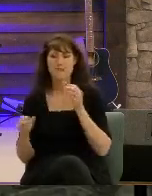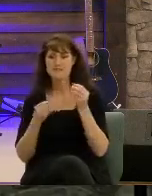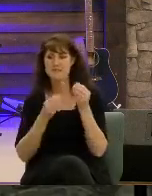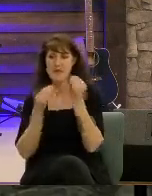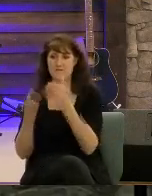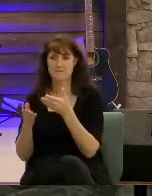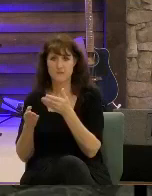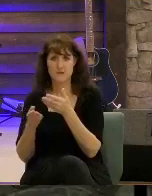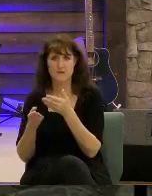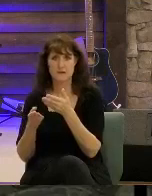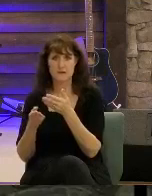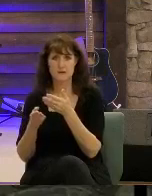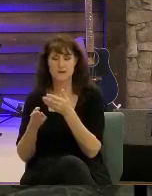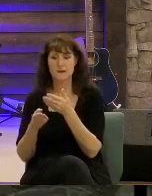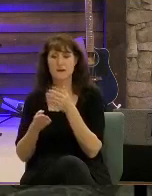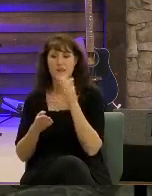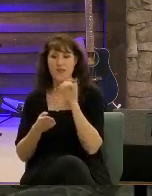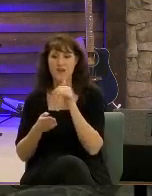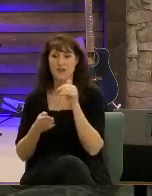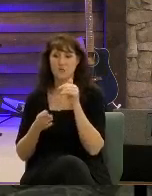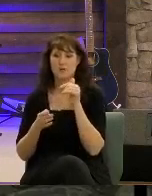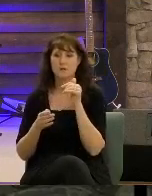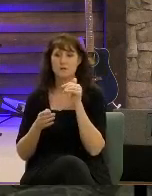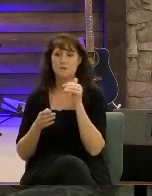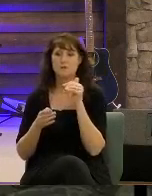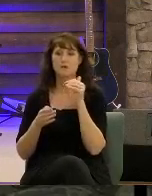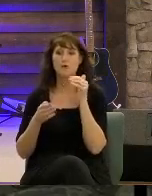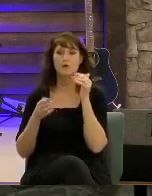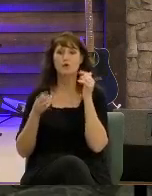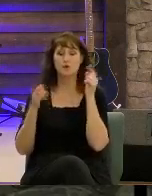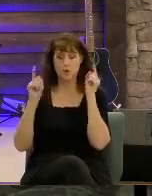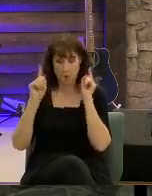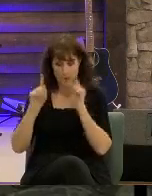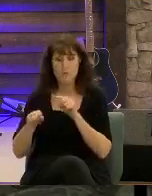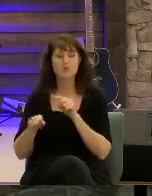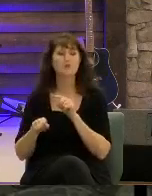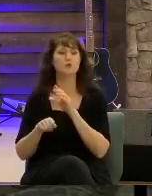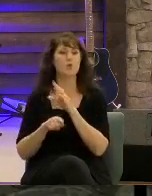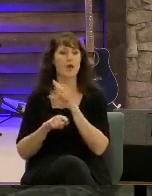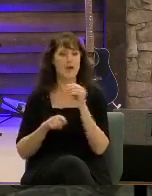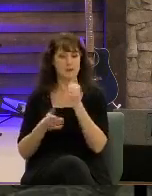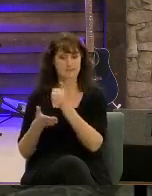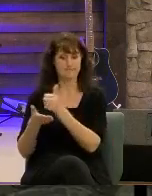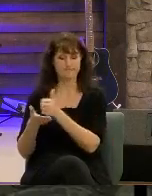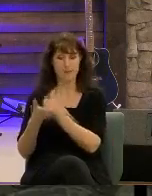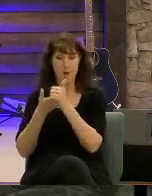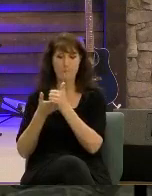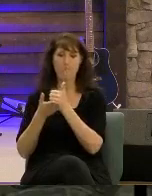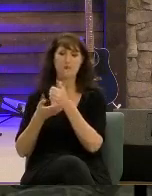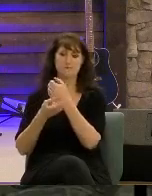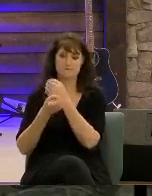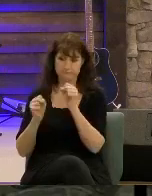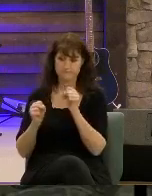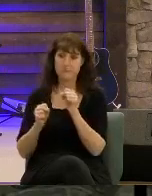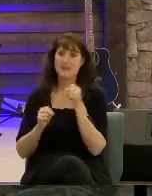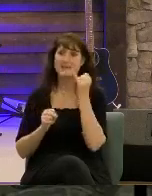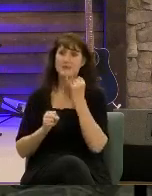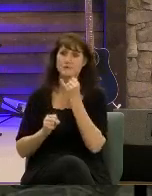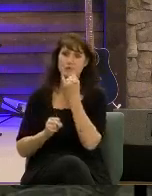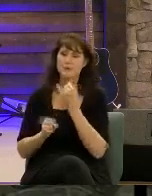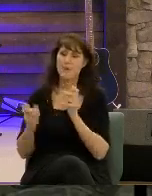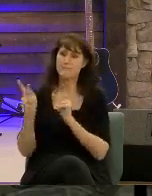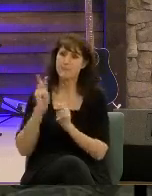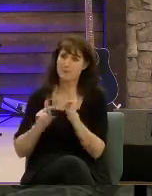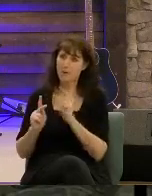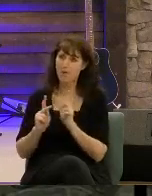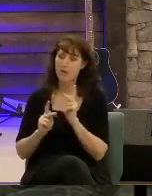into, right? He would go in and pull the Israelites out, right? He would go in. God was telling him he would do that, right? And so